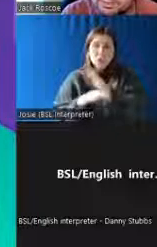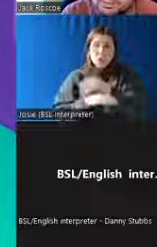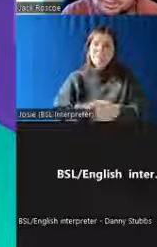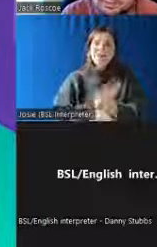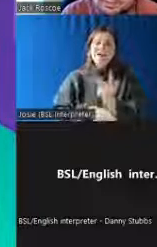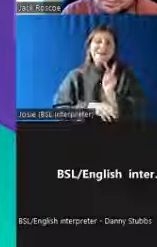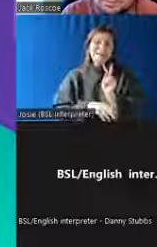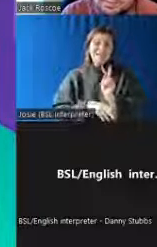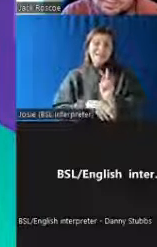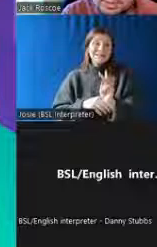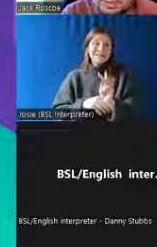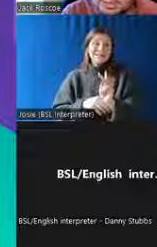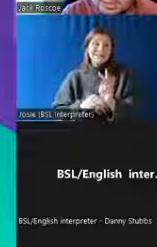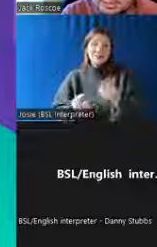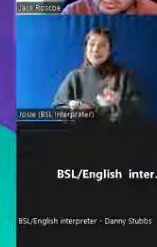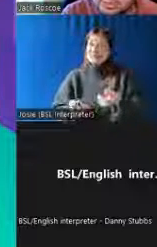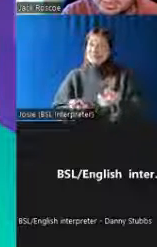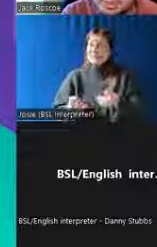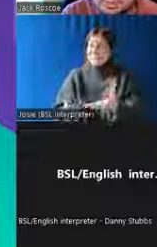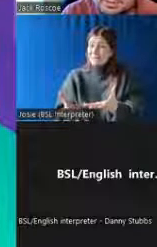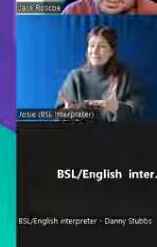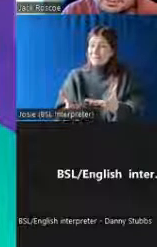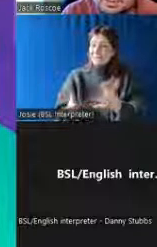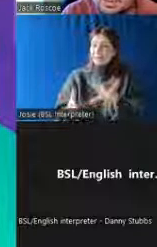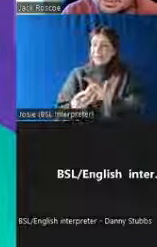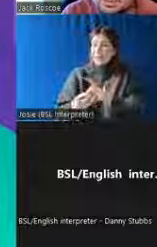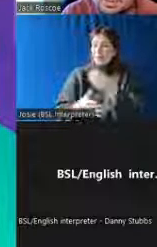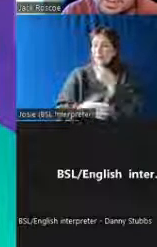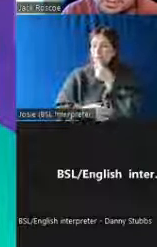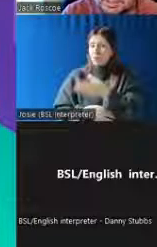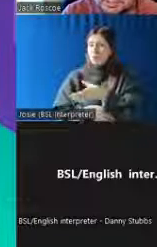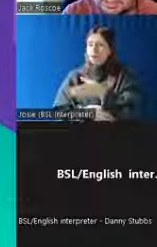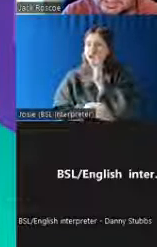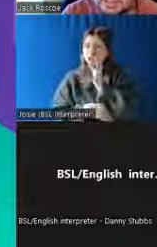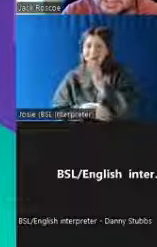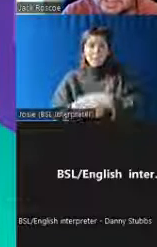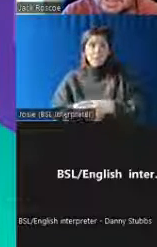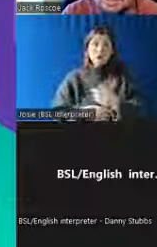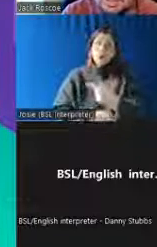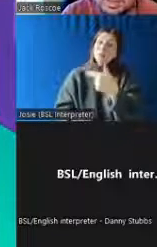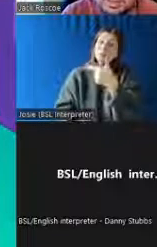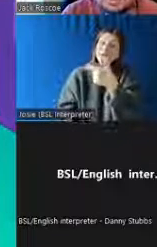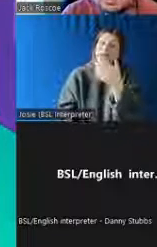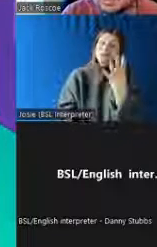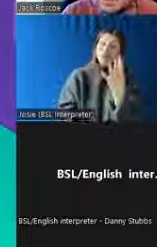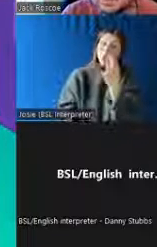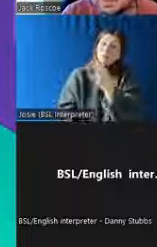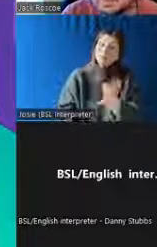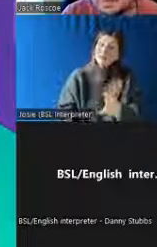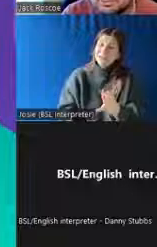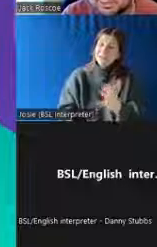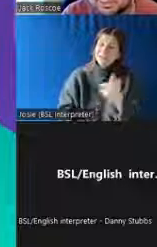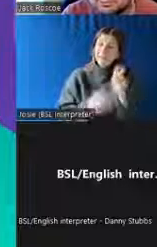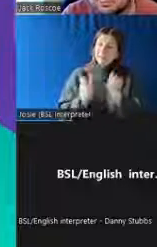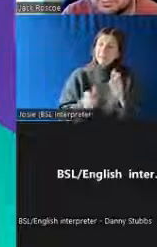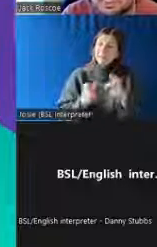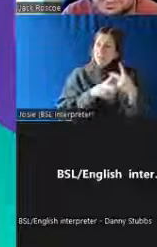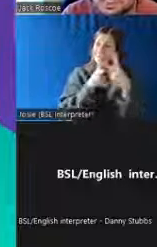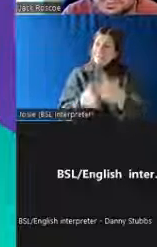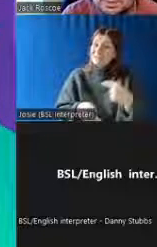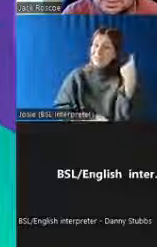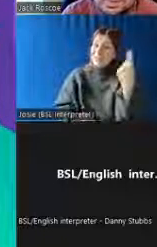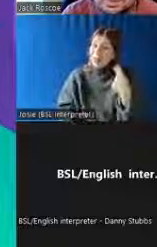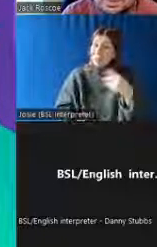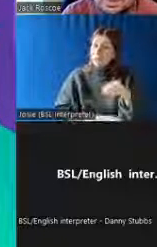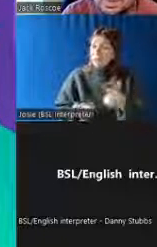on food and drink. So 74% of those who intentionally visited, they then went on to spend an average of